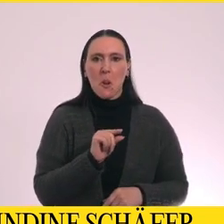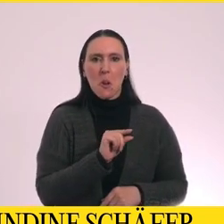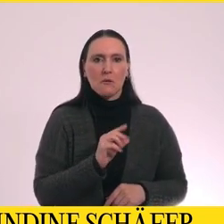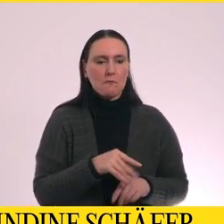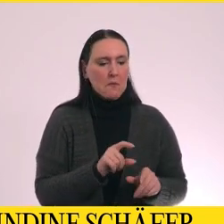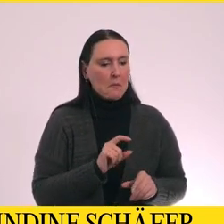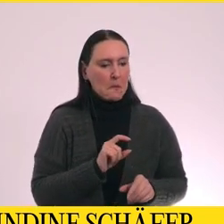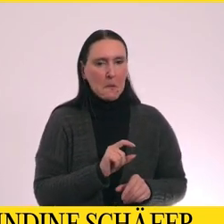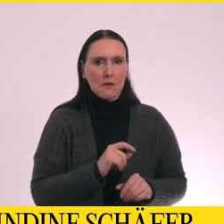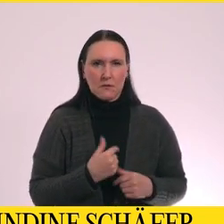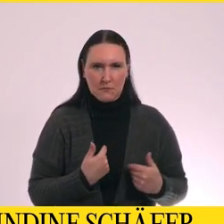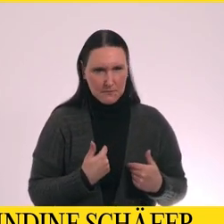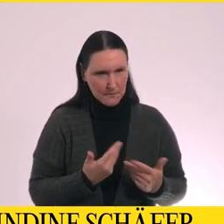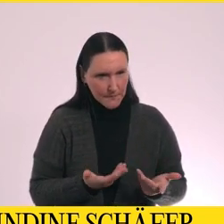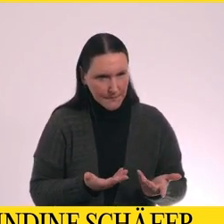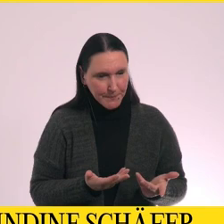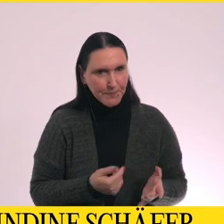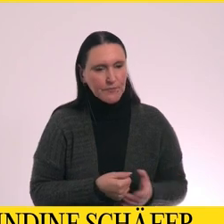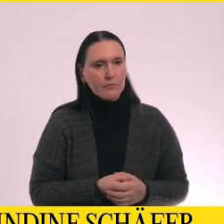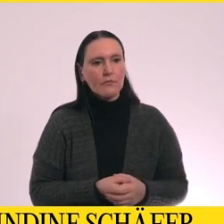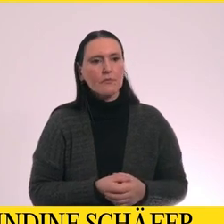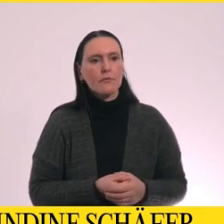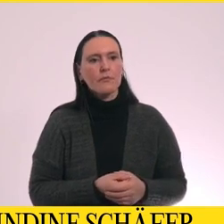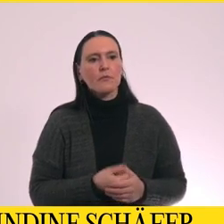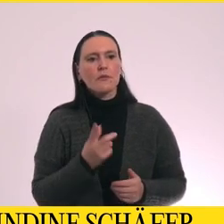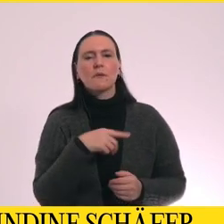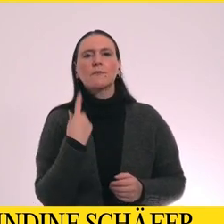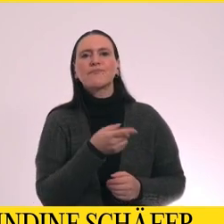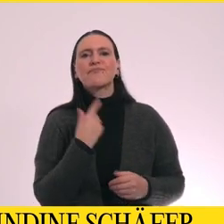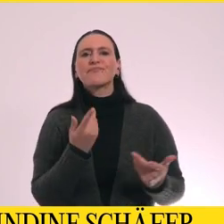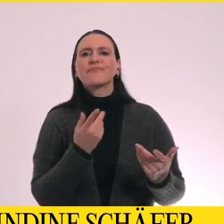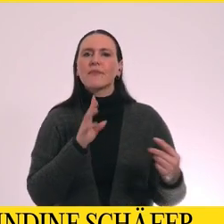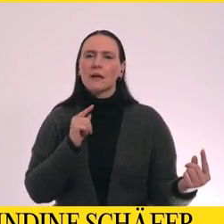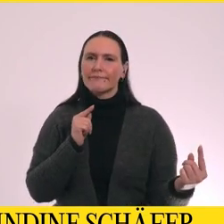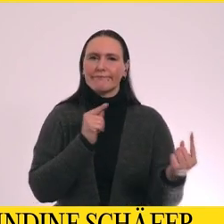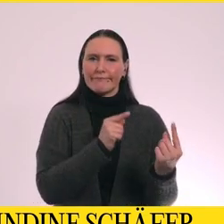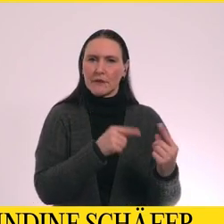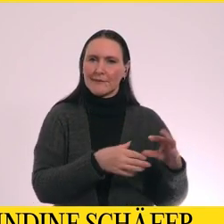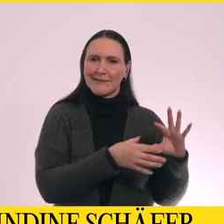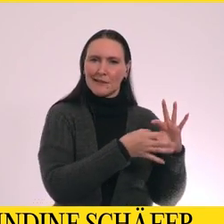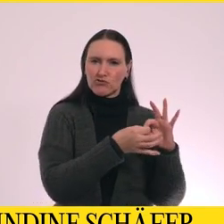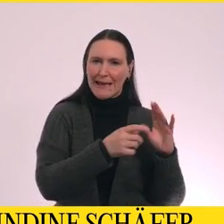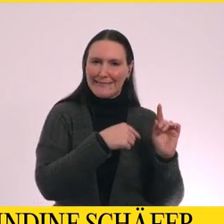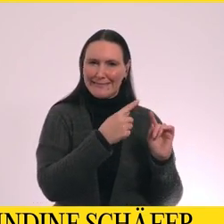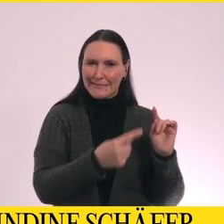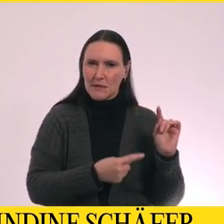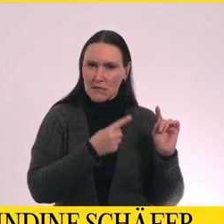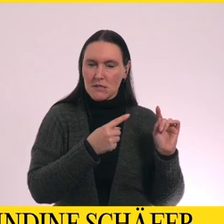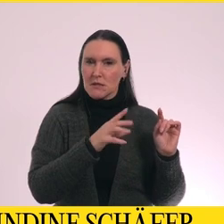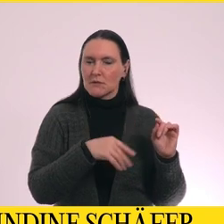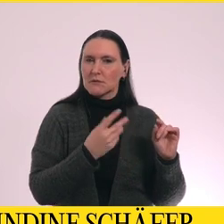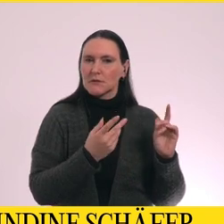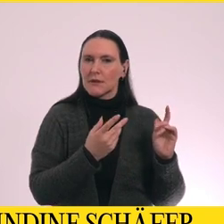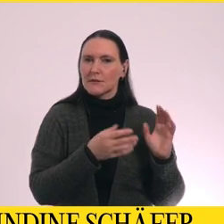our goal, I think, one of the goals, I think, in bringing this chain concept is to just show the contrast